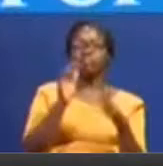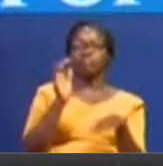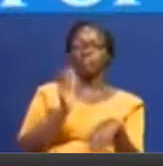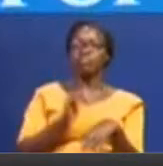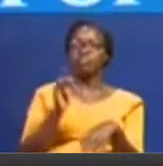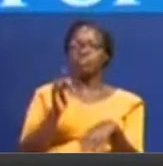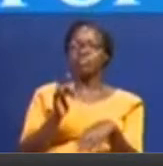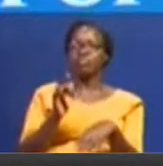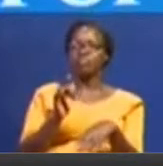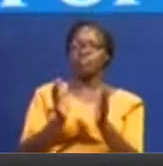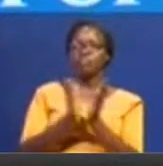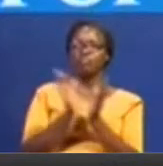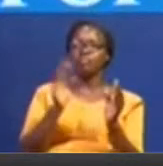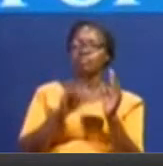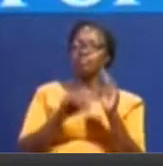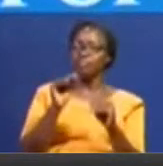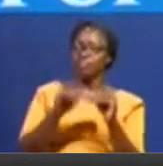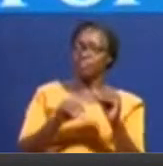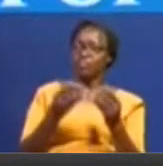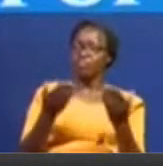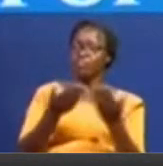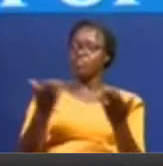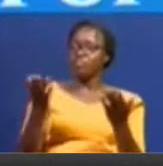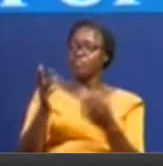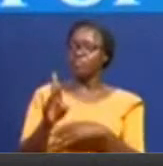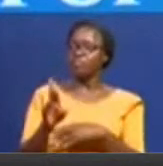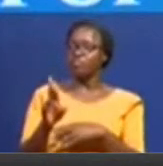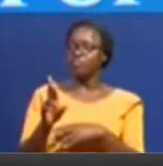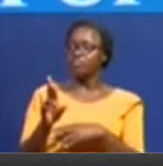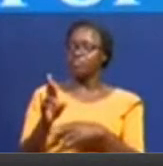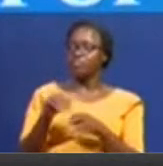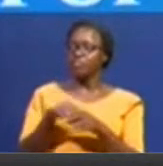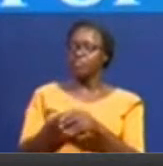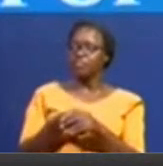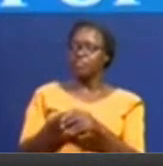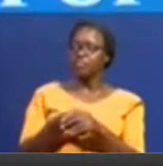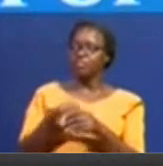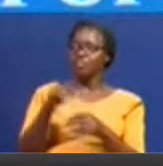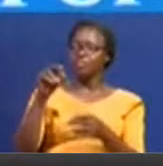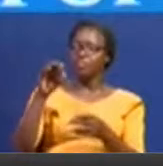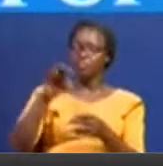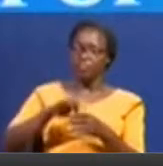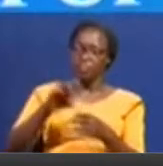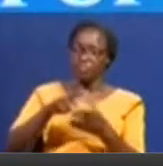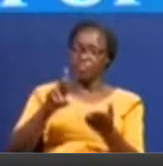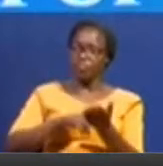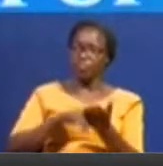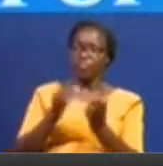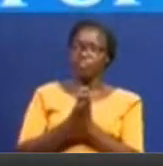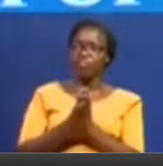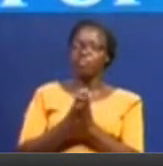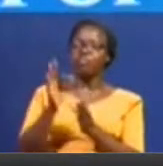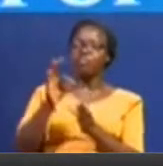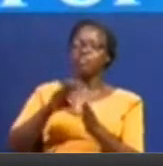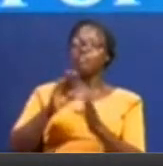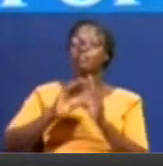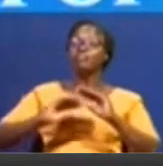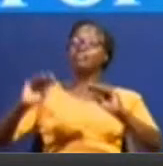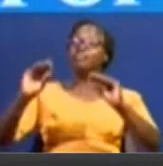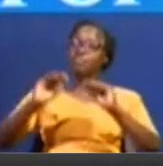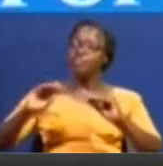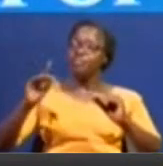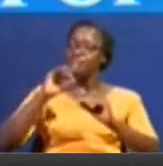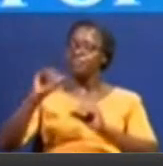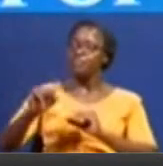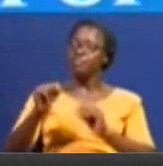affect the general elections. This is where we are in terms of voter registration and voter education.